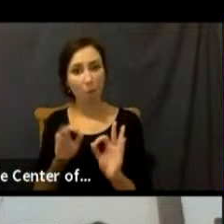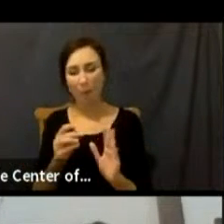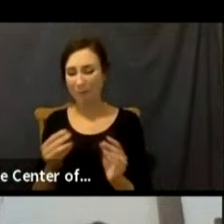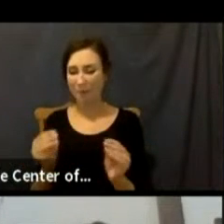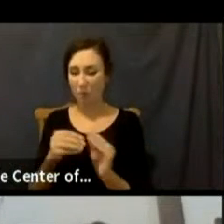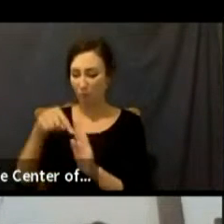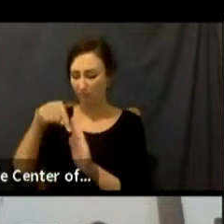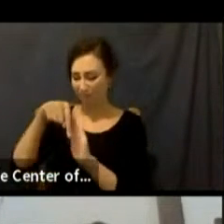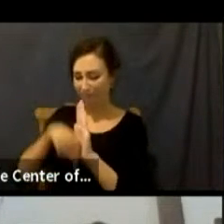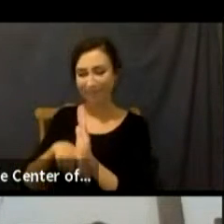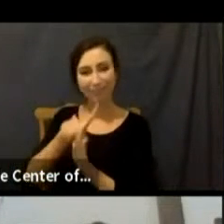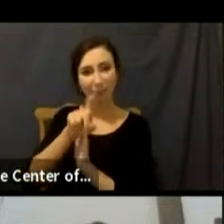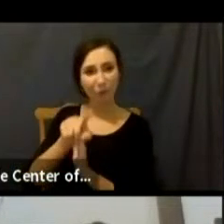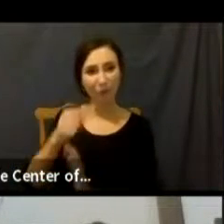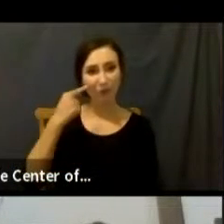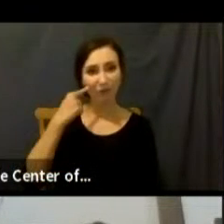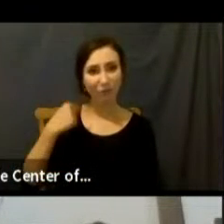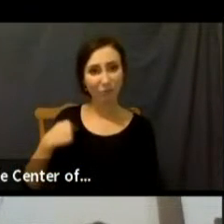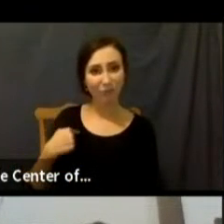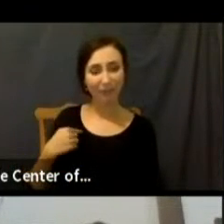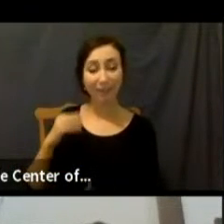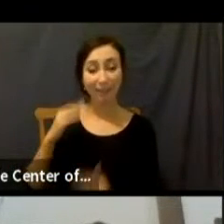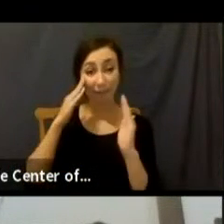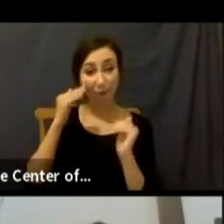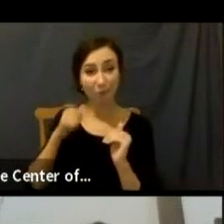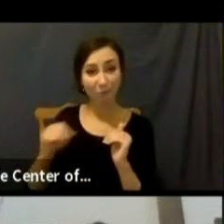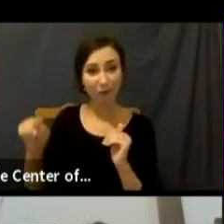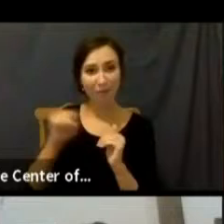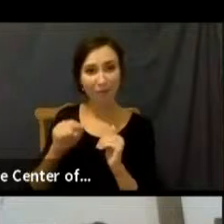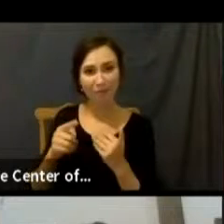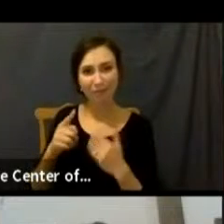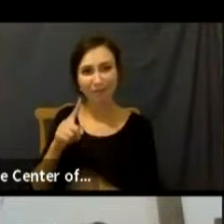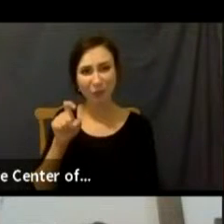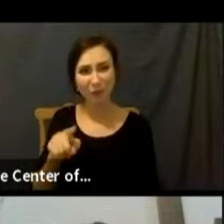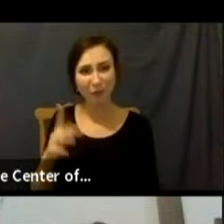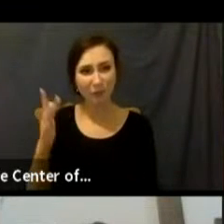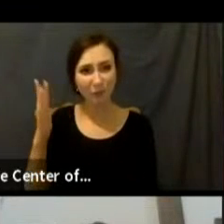question for me, and I hope for others, is to ask why.